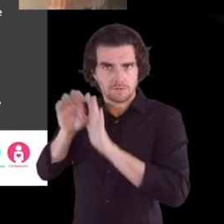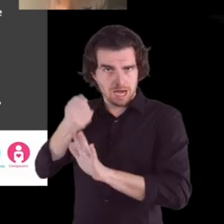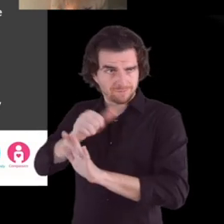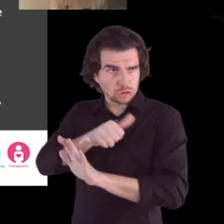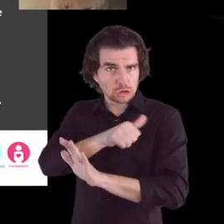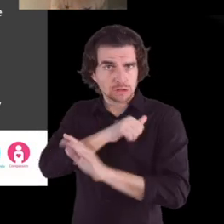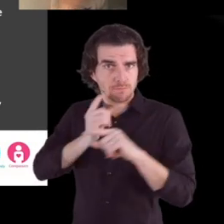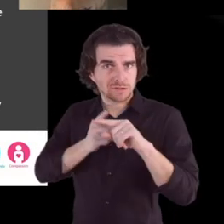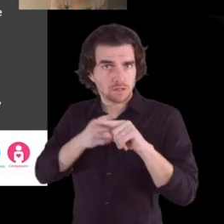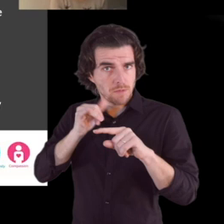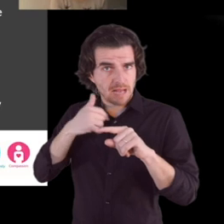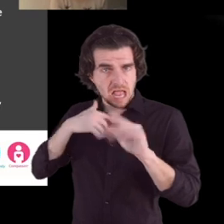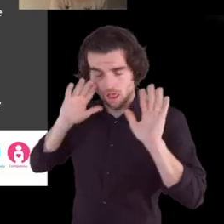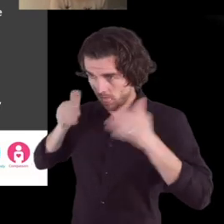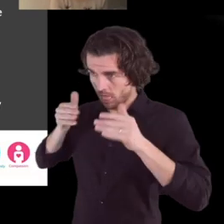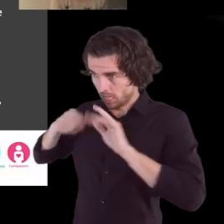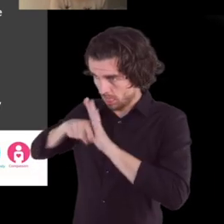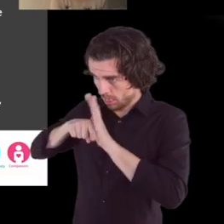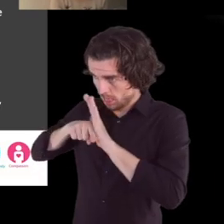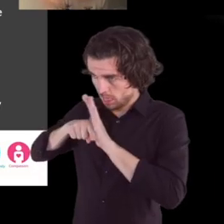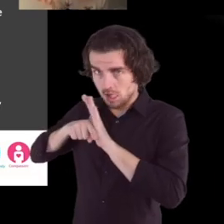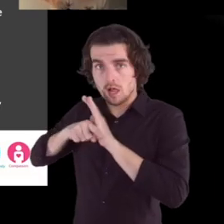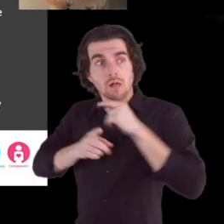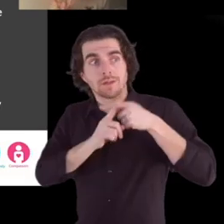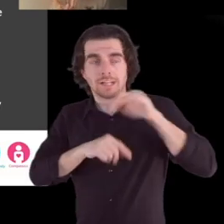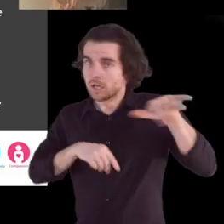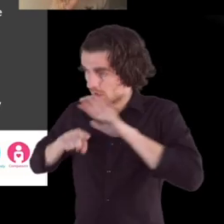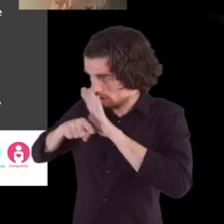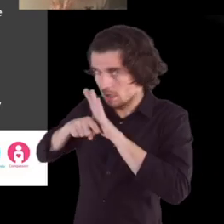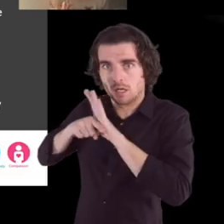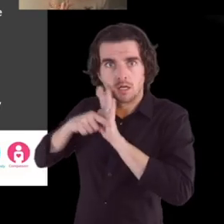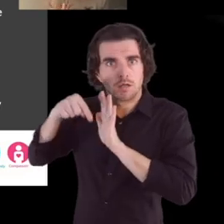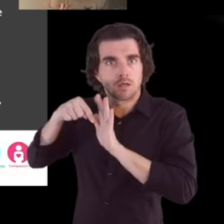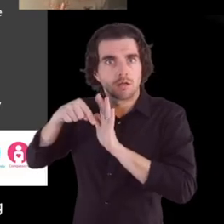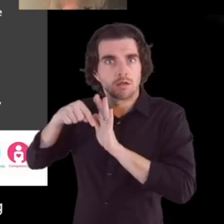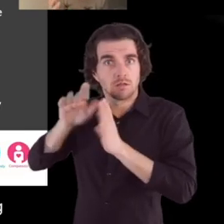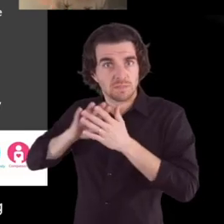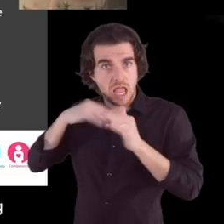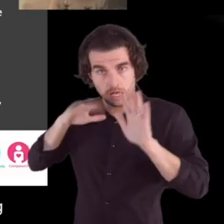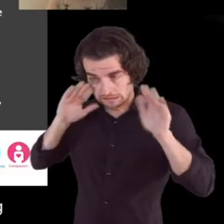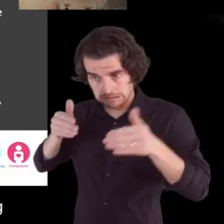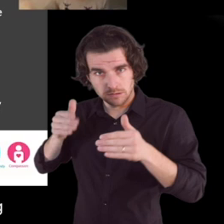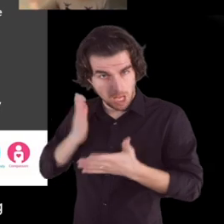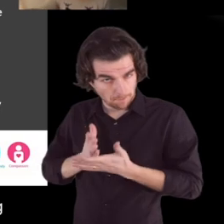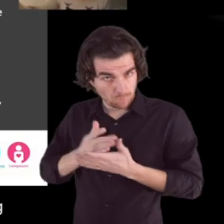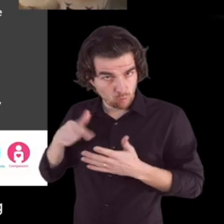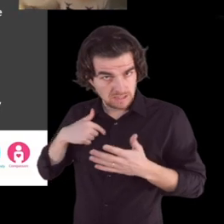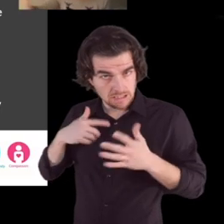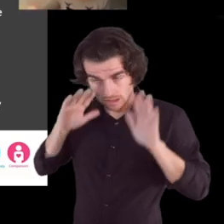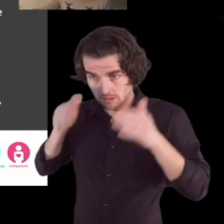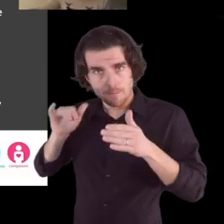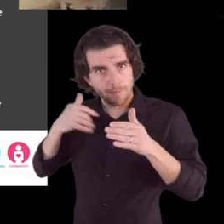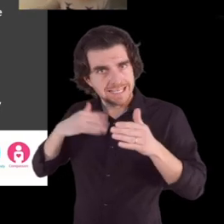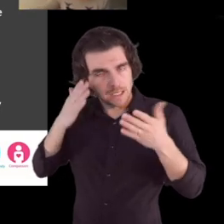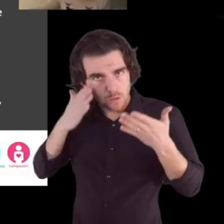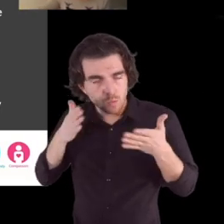gloomy spectacles, or you know, only taking in the negative aspects of what's going on at the minute and not filtering out and not noticing or